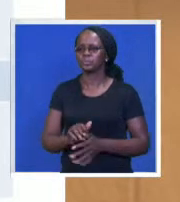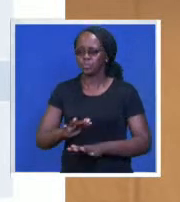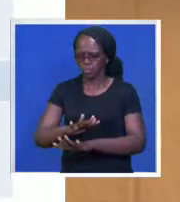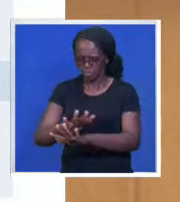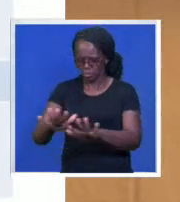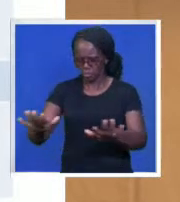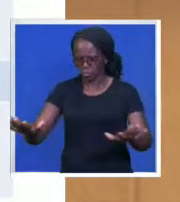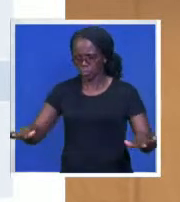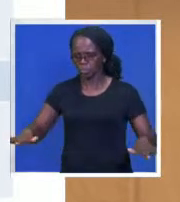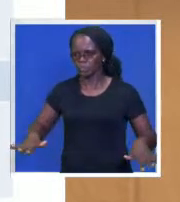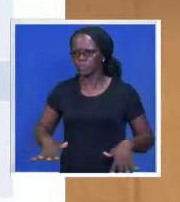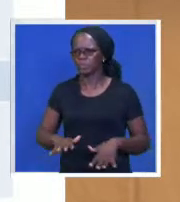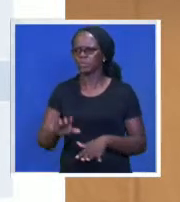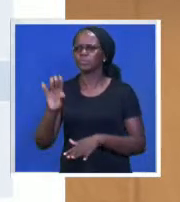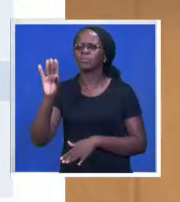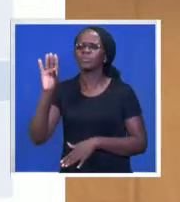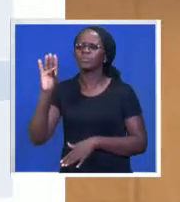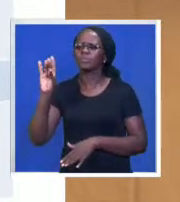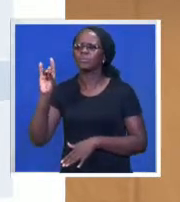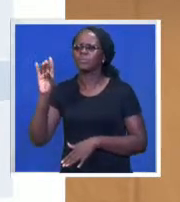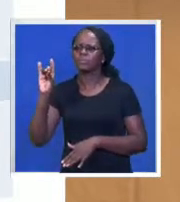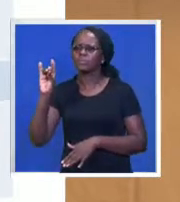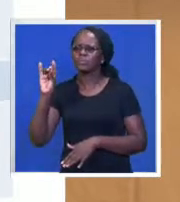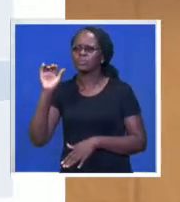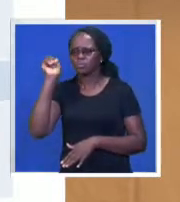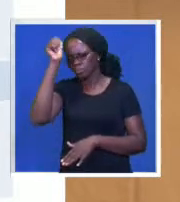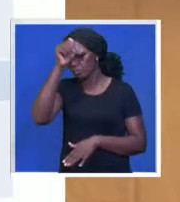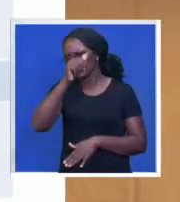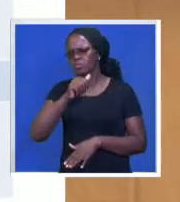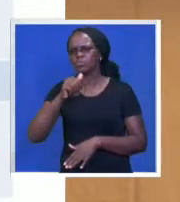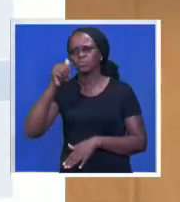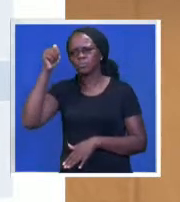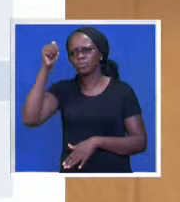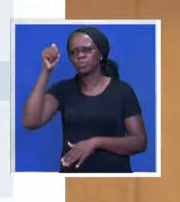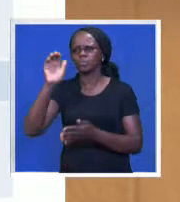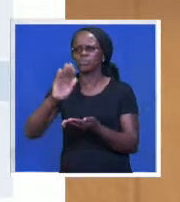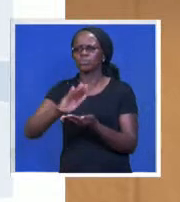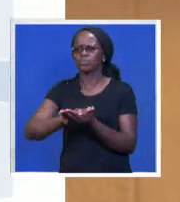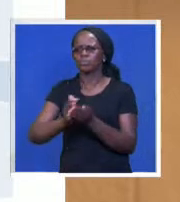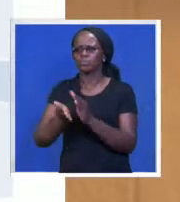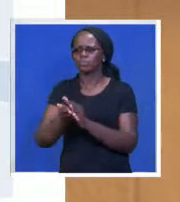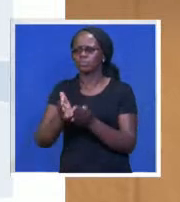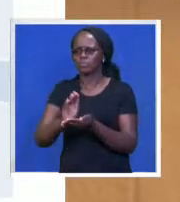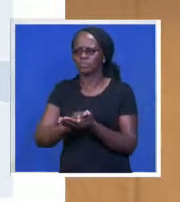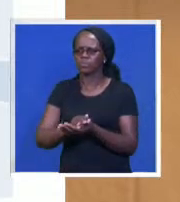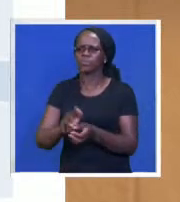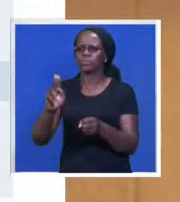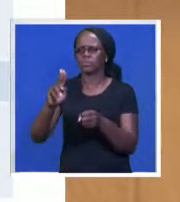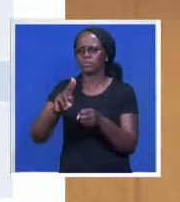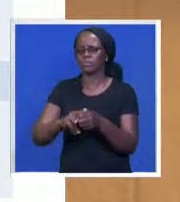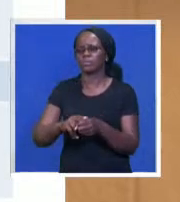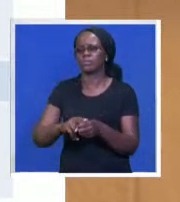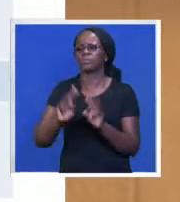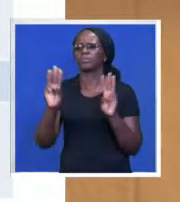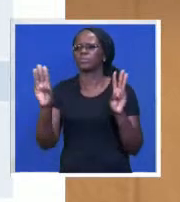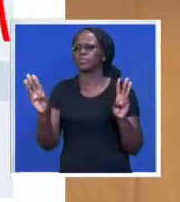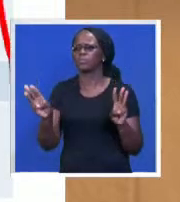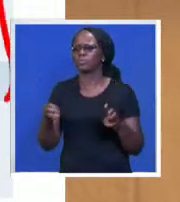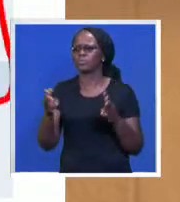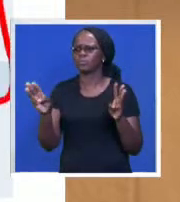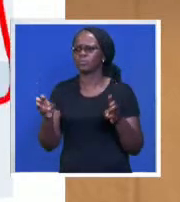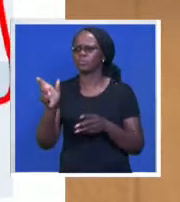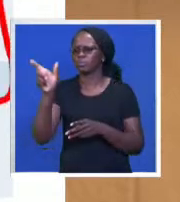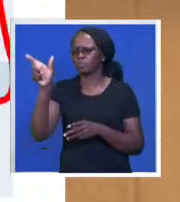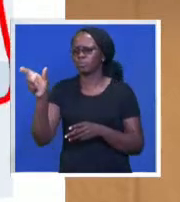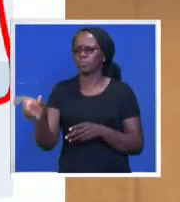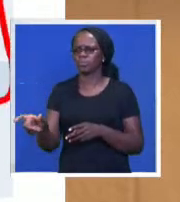God created, and he created what? Human beings, and entrusted them with all that he